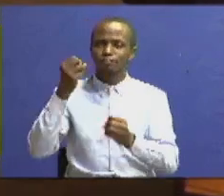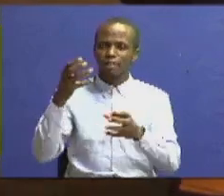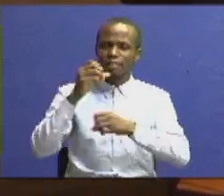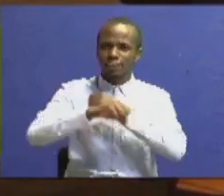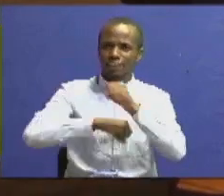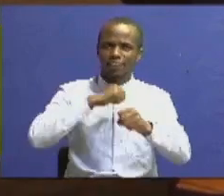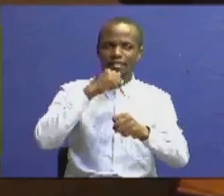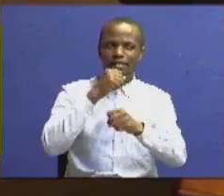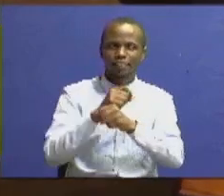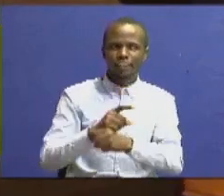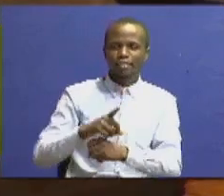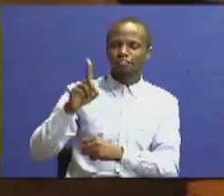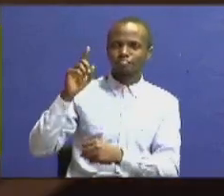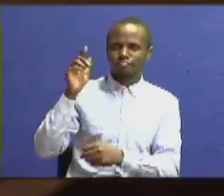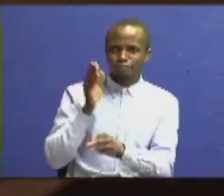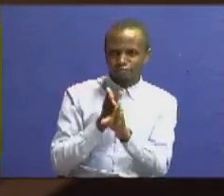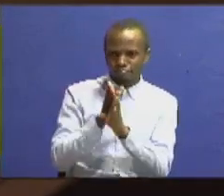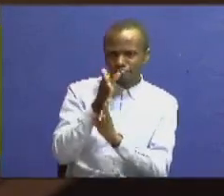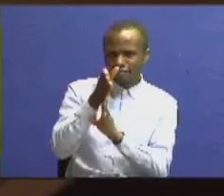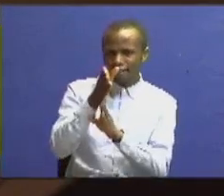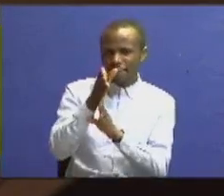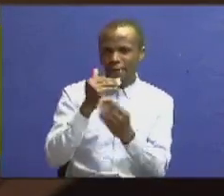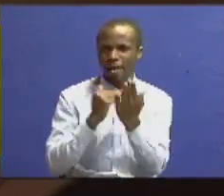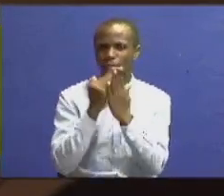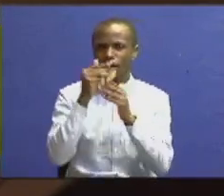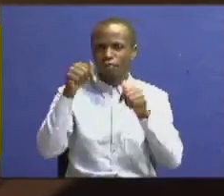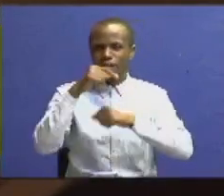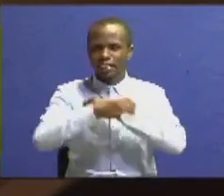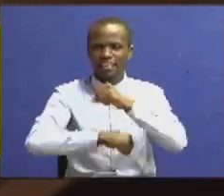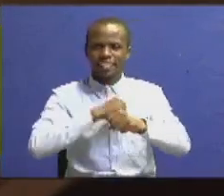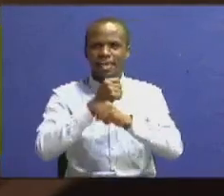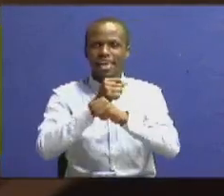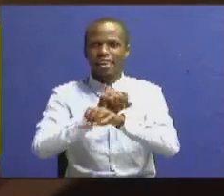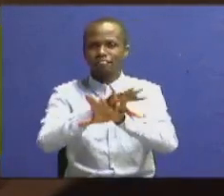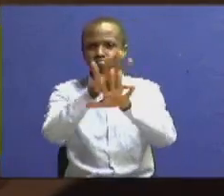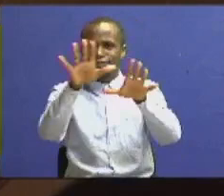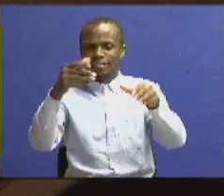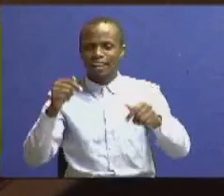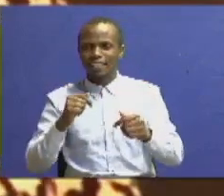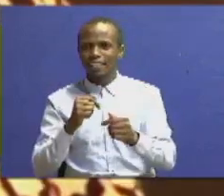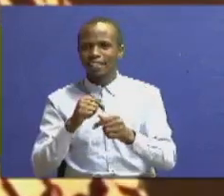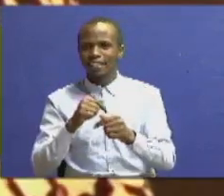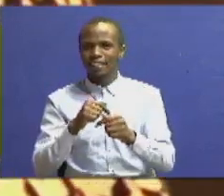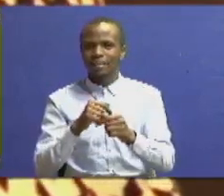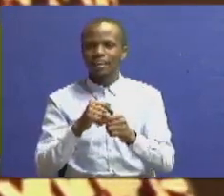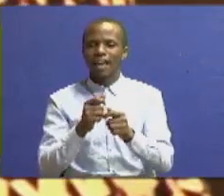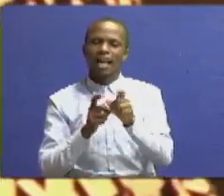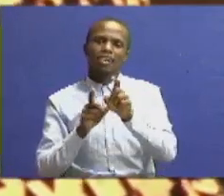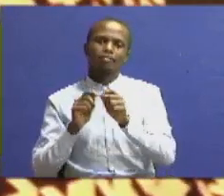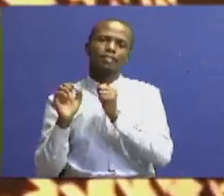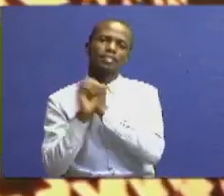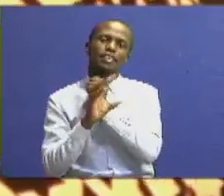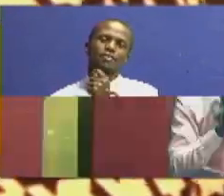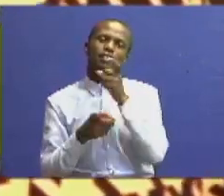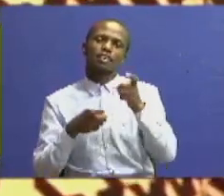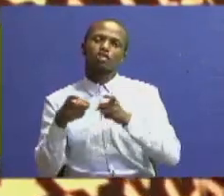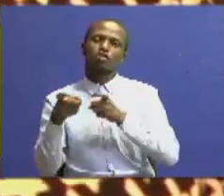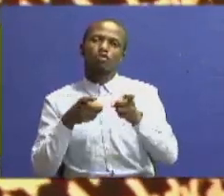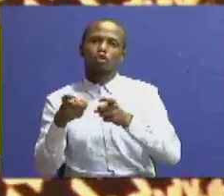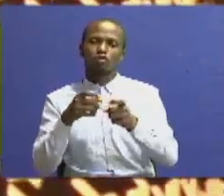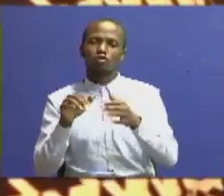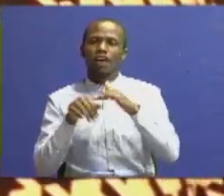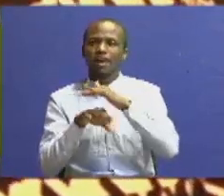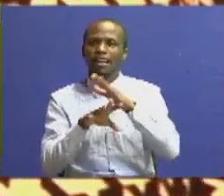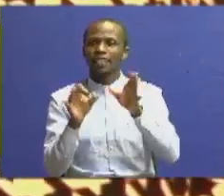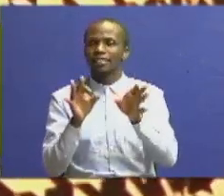Maundu noted the key areas of improvement of this year's rally event, which are traffic control as fans access the venue